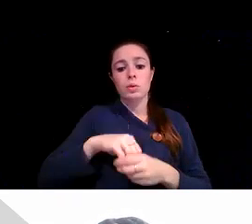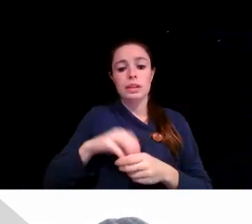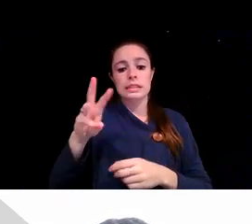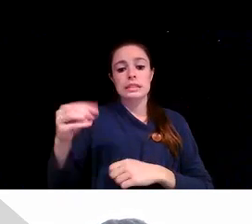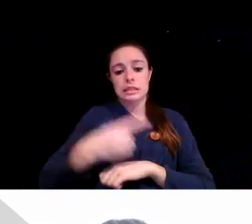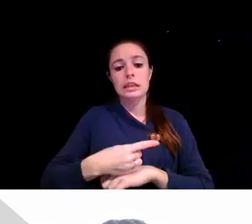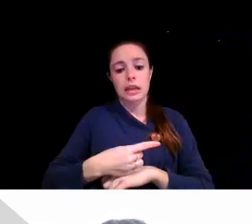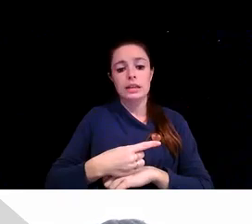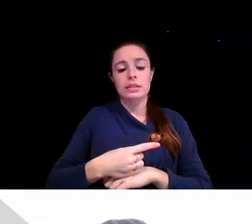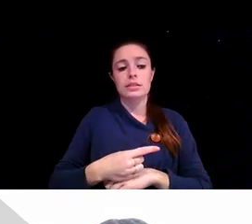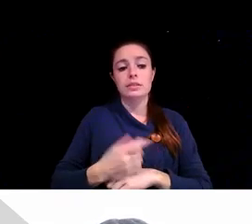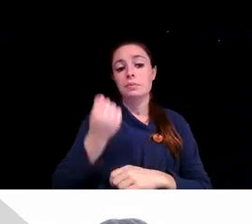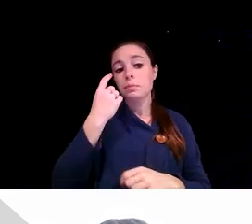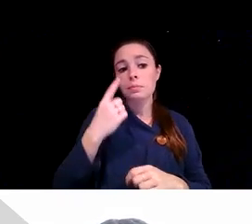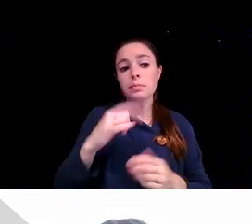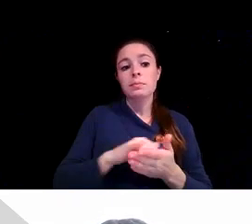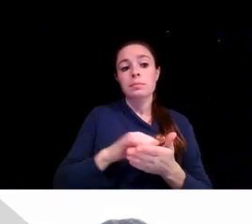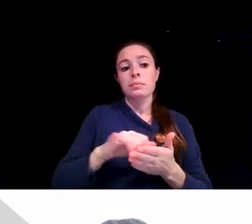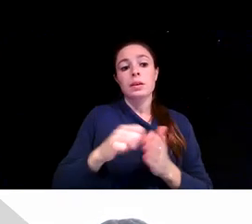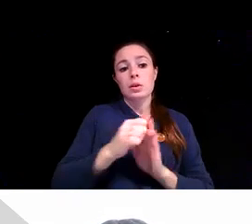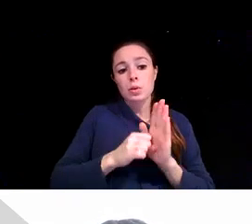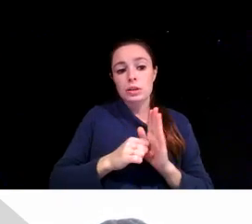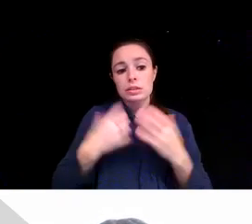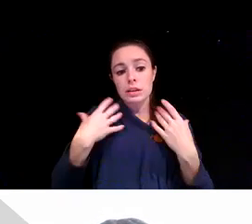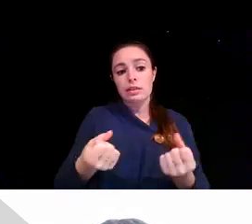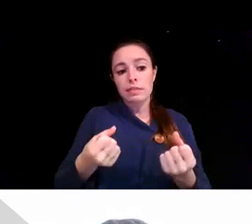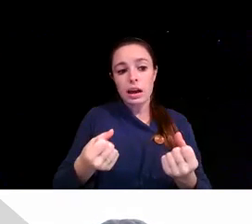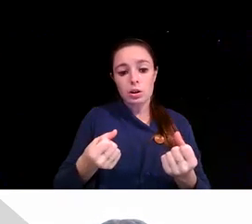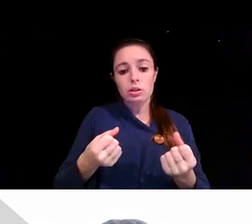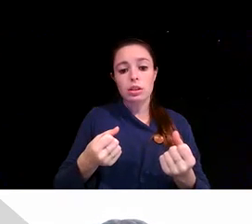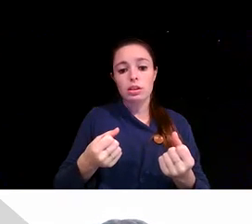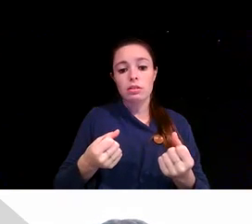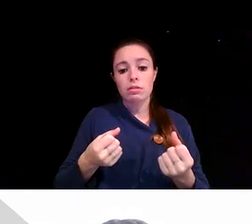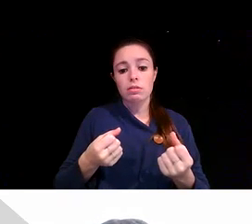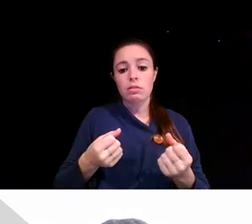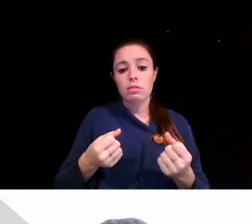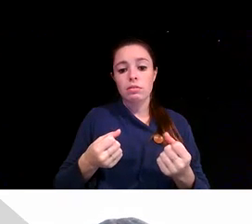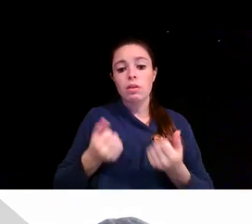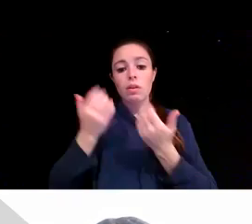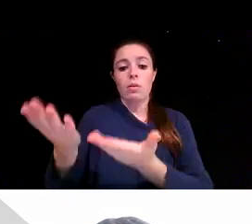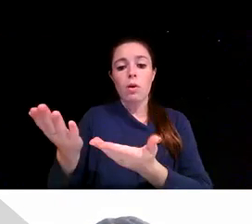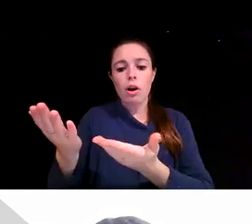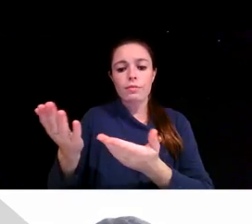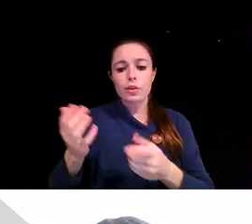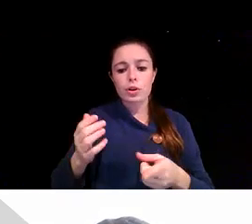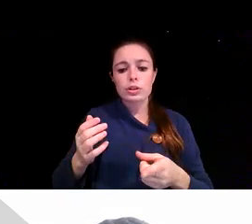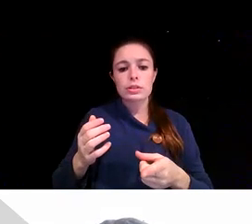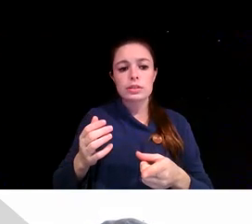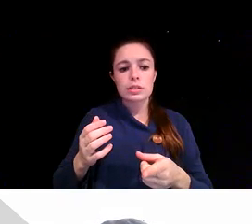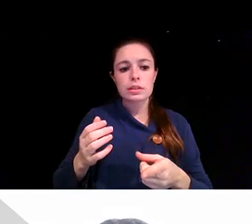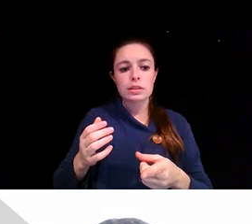New York State of Health offers what is called the ADR system